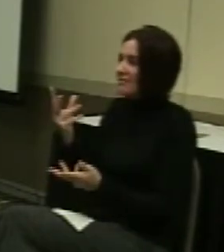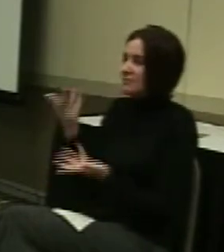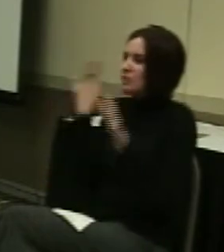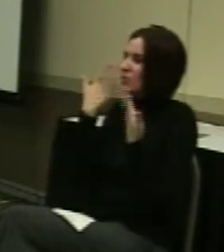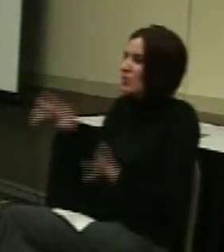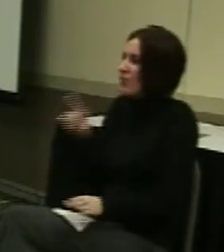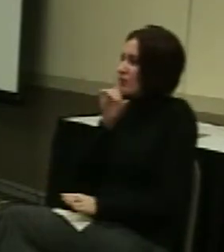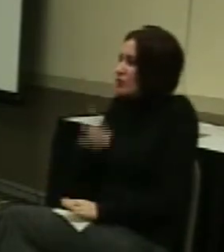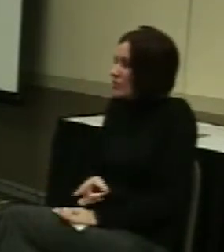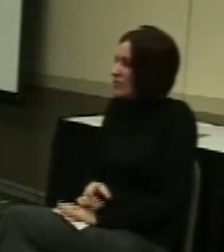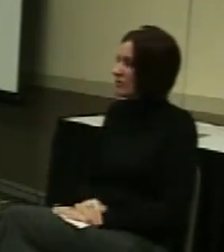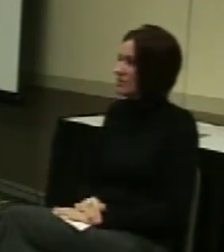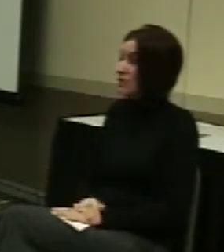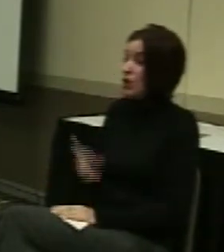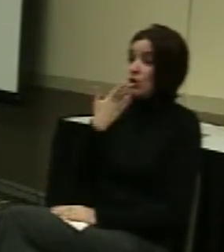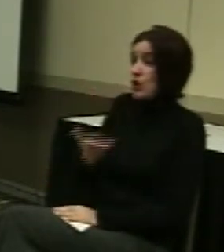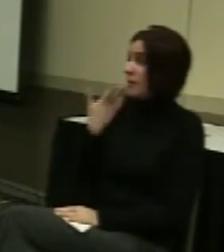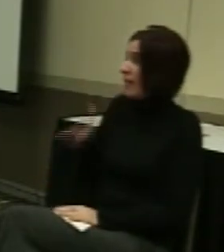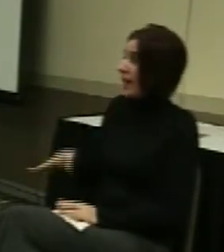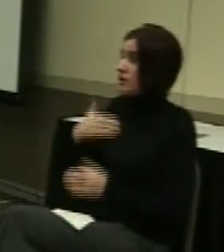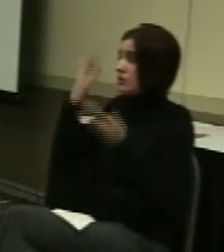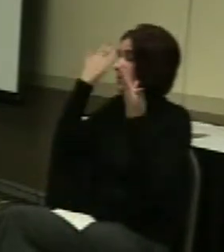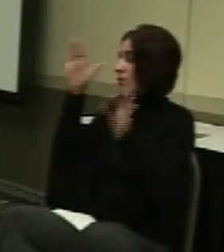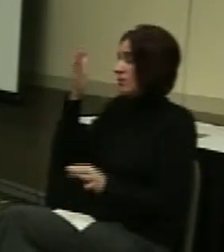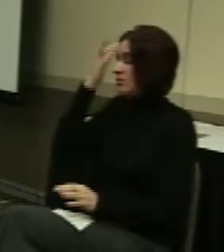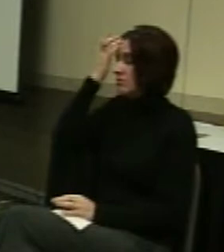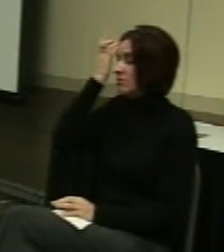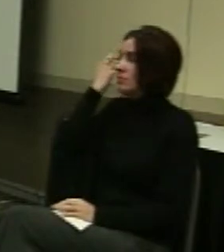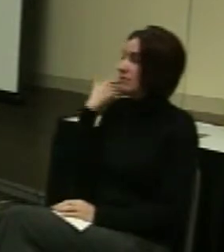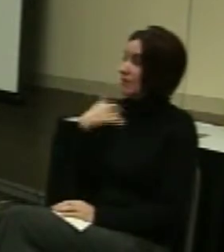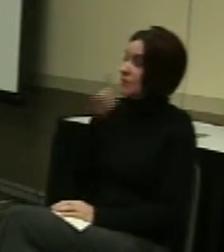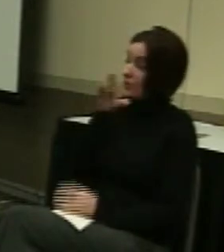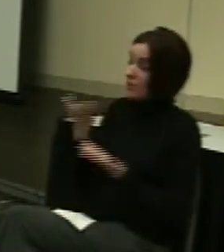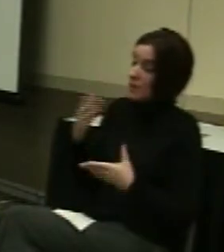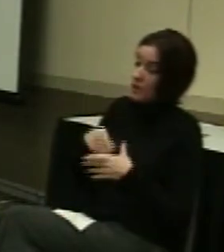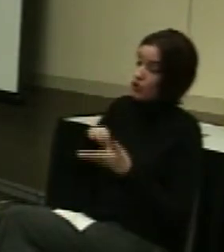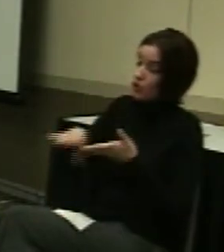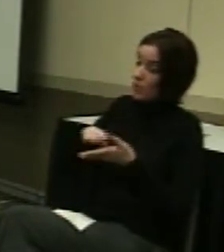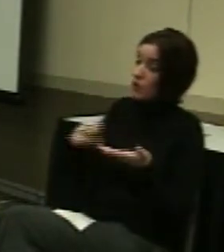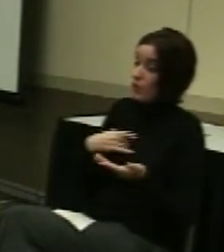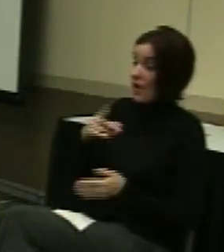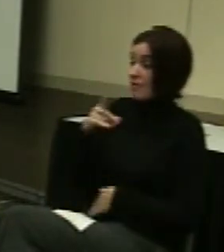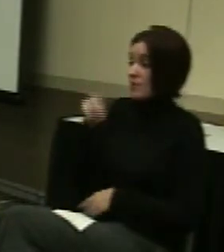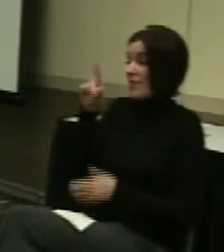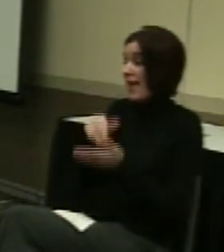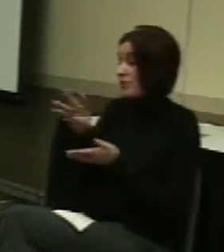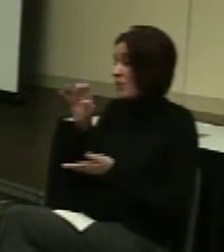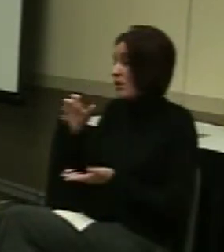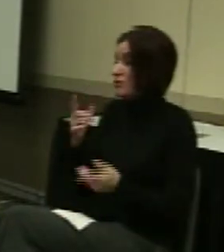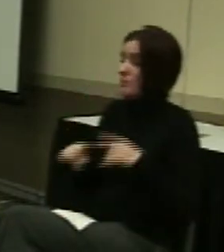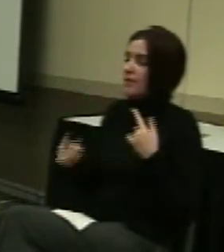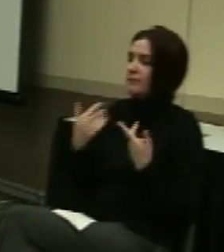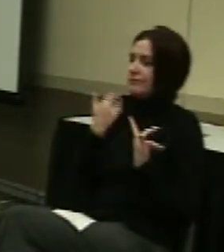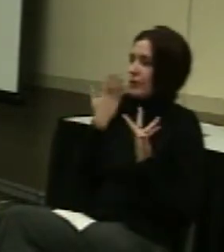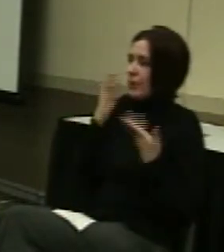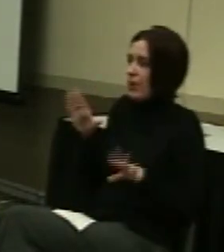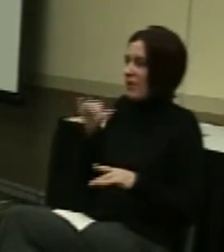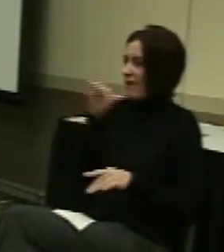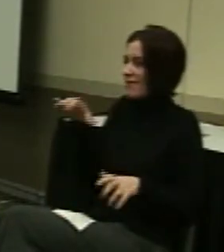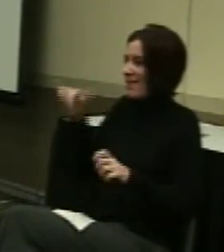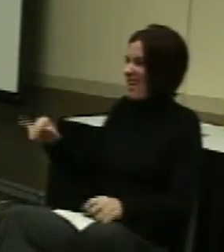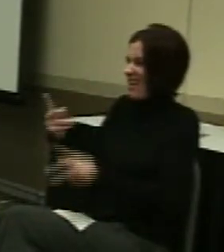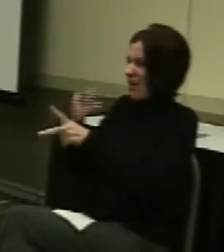true? Either good news or bad news. It could be possible that you actually have 1,400 in your checking, but you haven't done the calculation to find out one way or